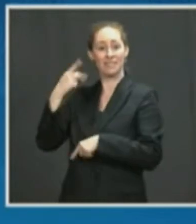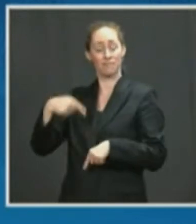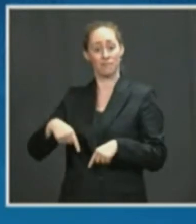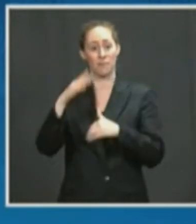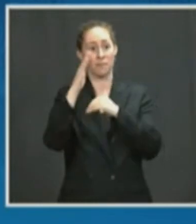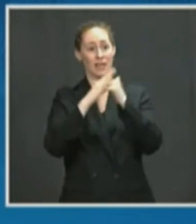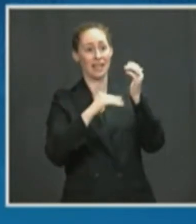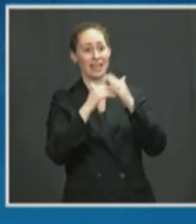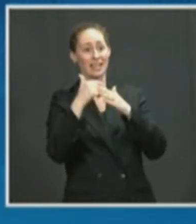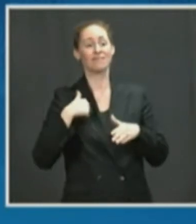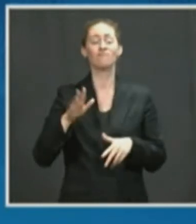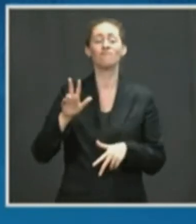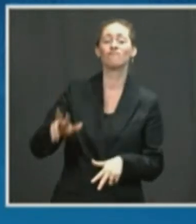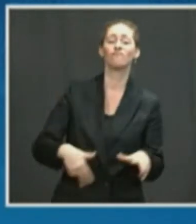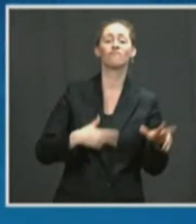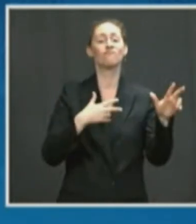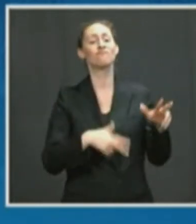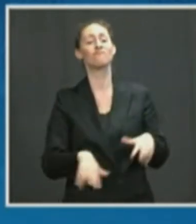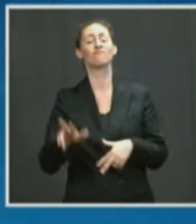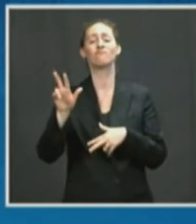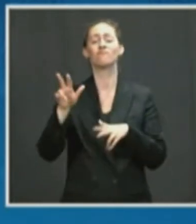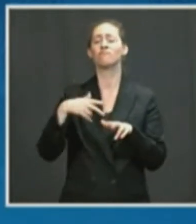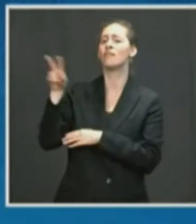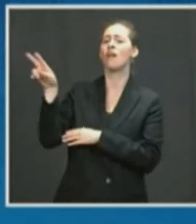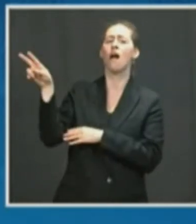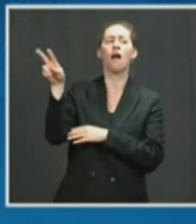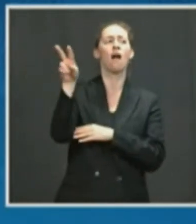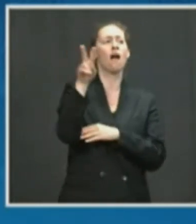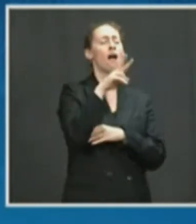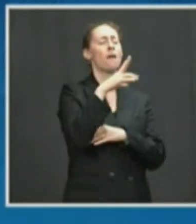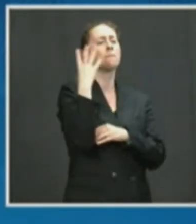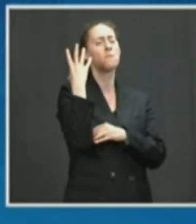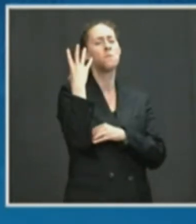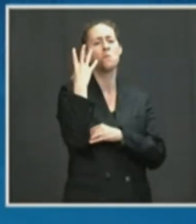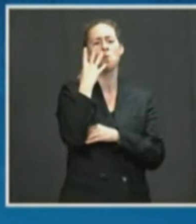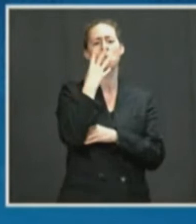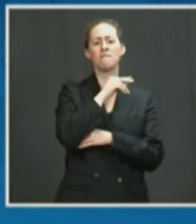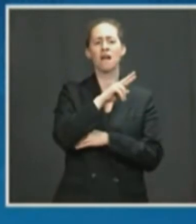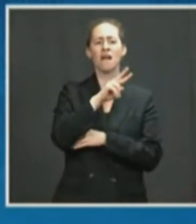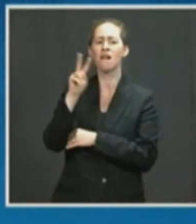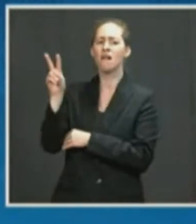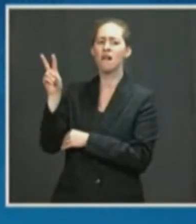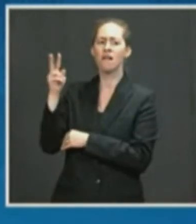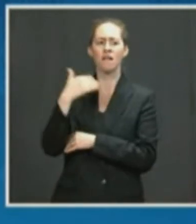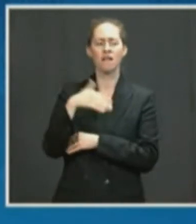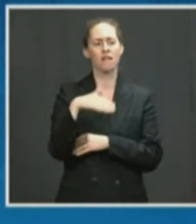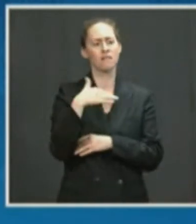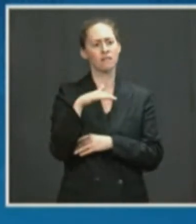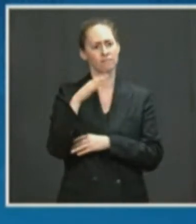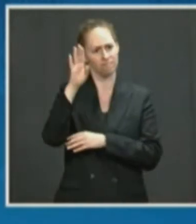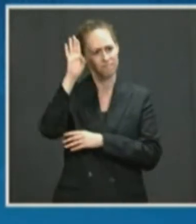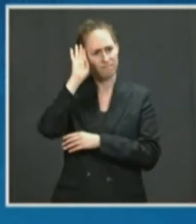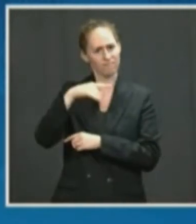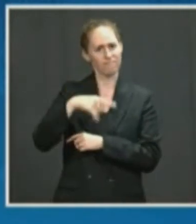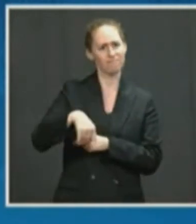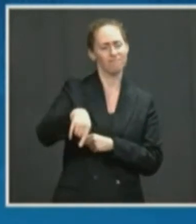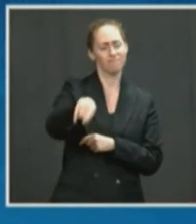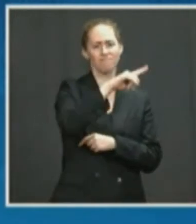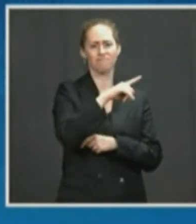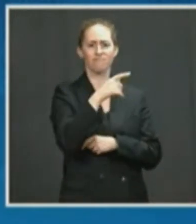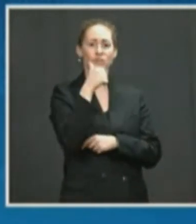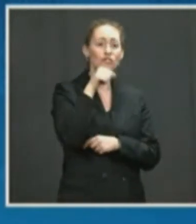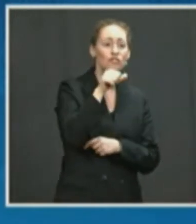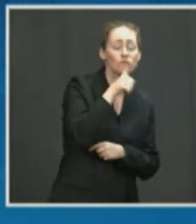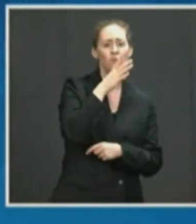that adorns the walls, knowing of the work that women and girls are doing and have yet the capacity to do in